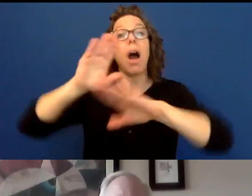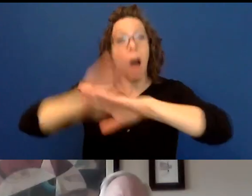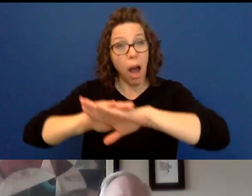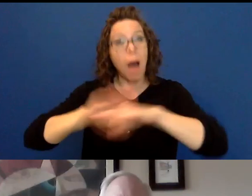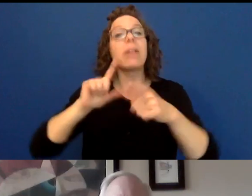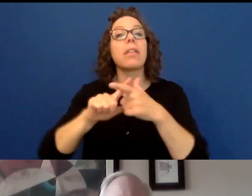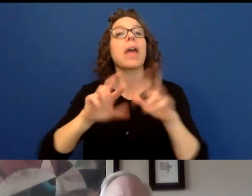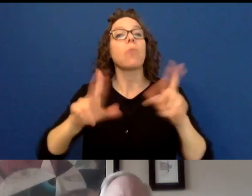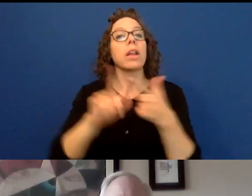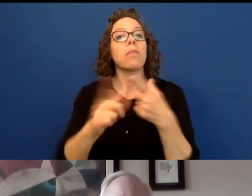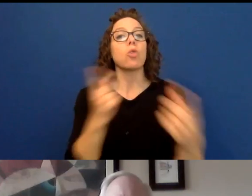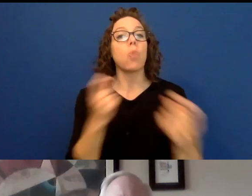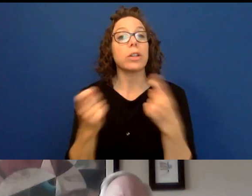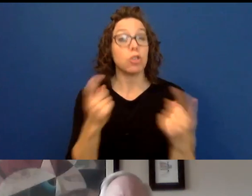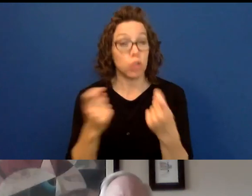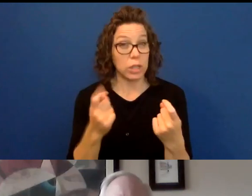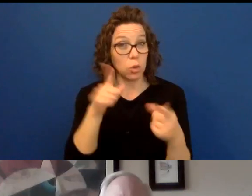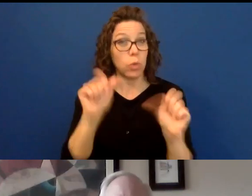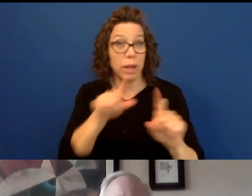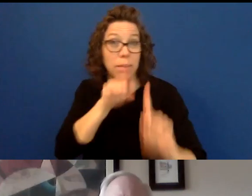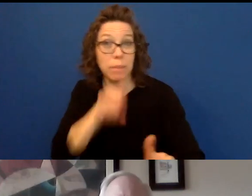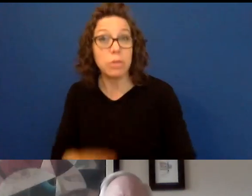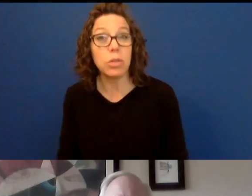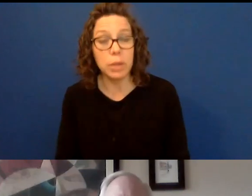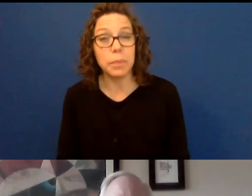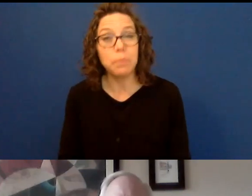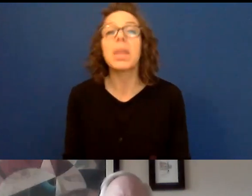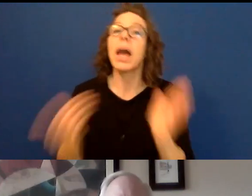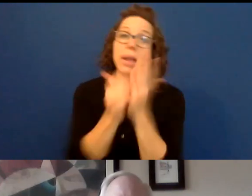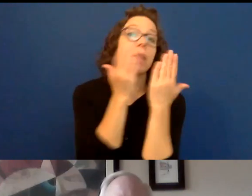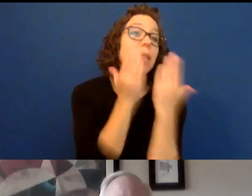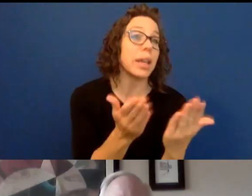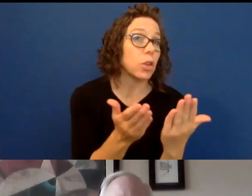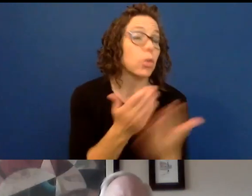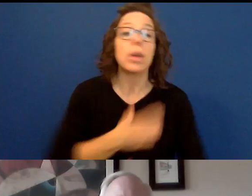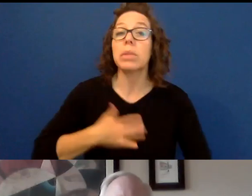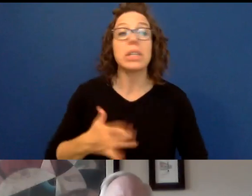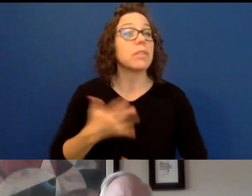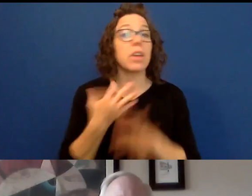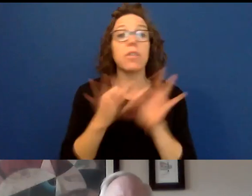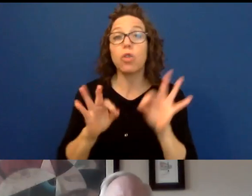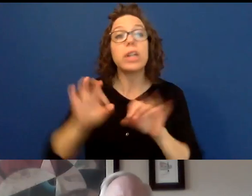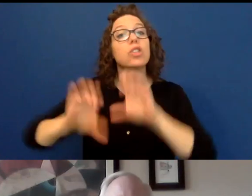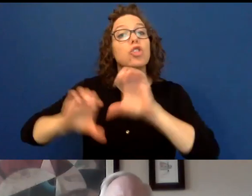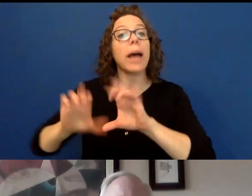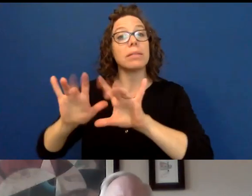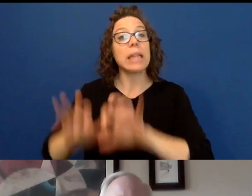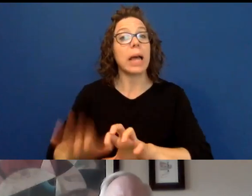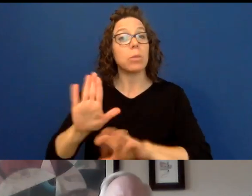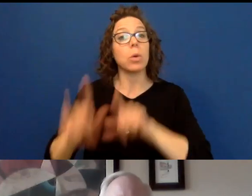question portion of our call today. Again, thank you. So please feel free to type questions into the chat